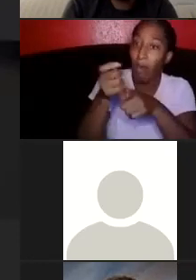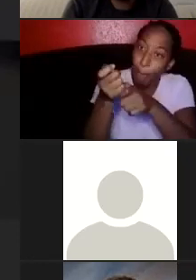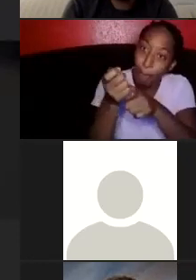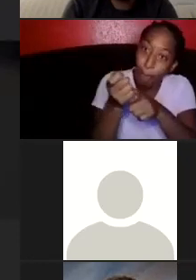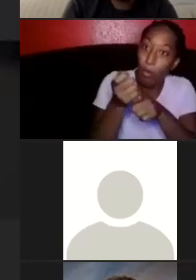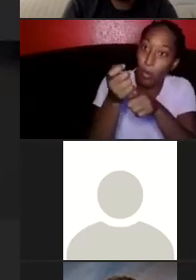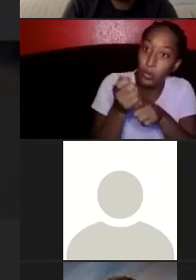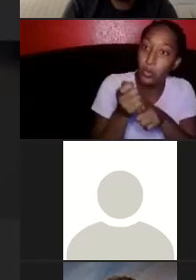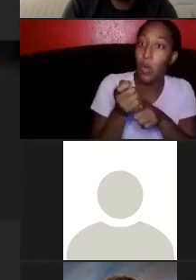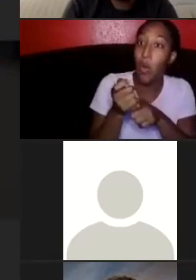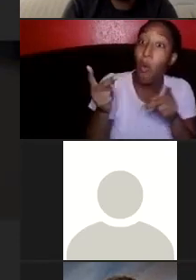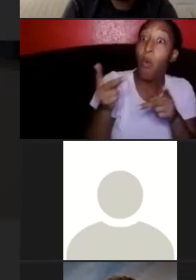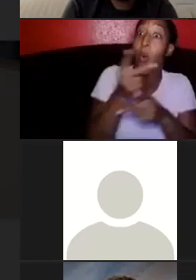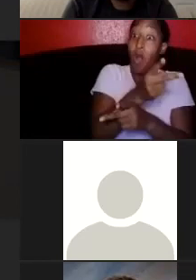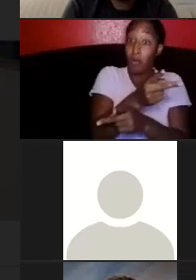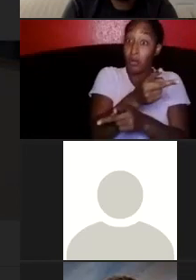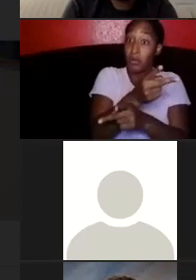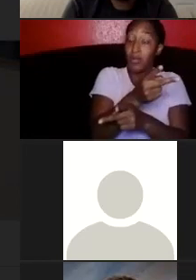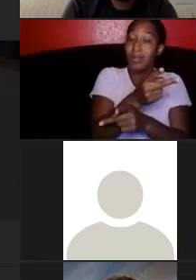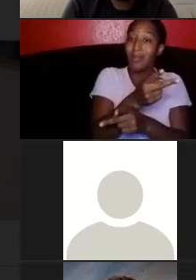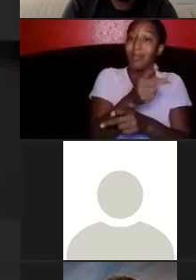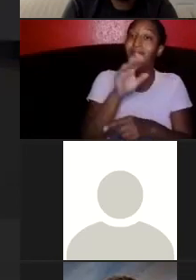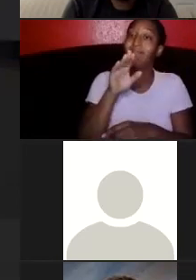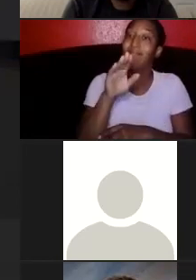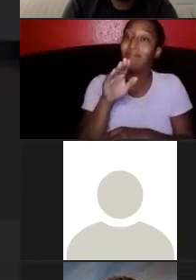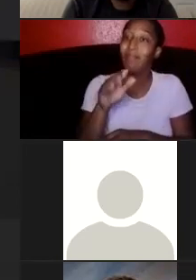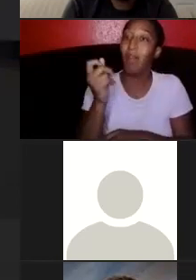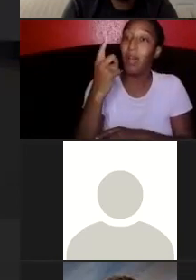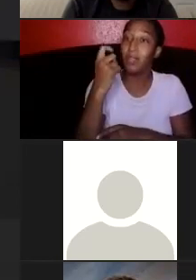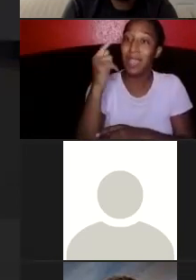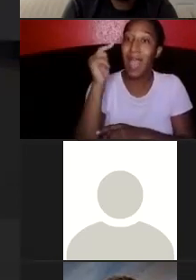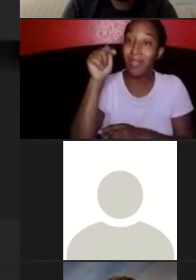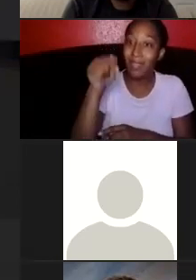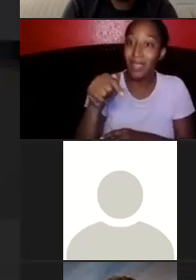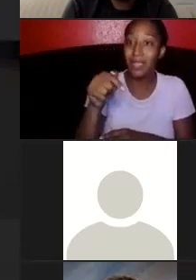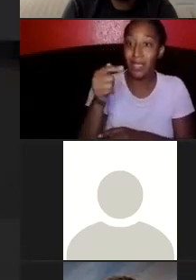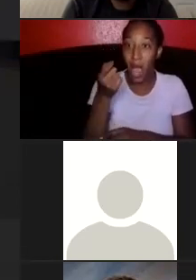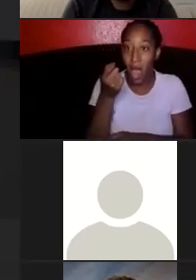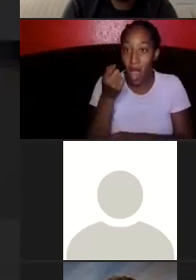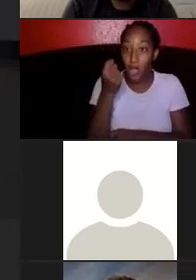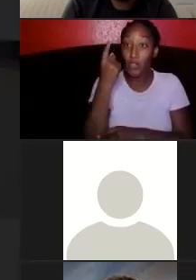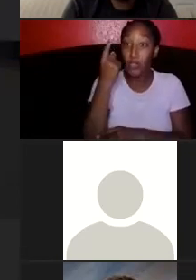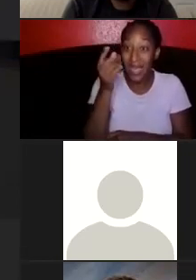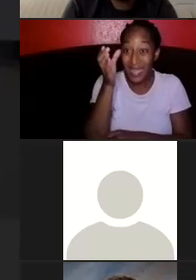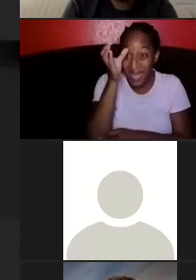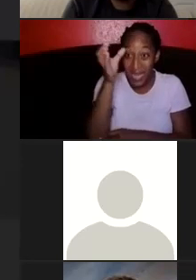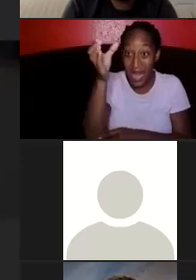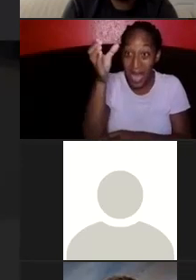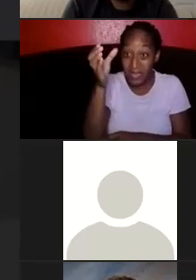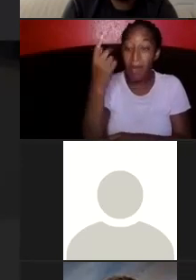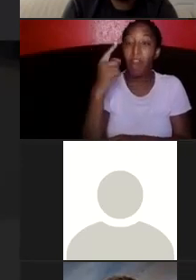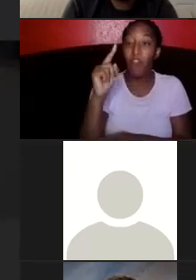Okay, so you can take this concept of orbit and think about our planet Earth going around the sun.